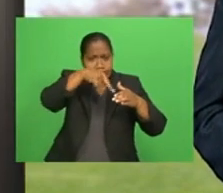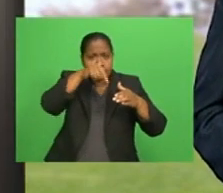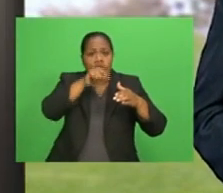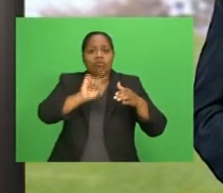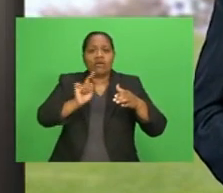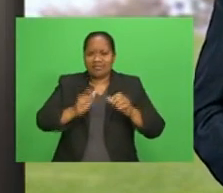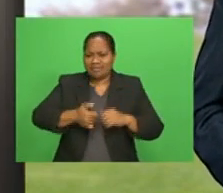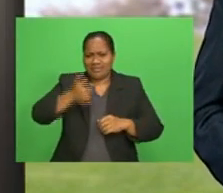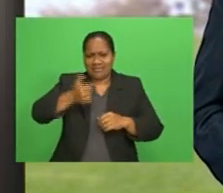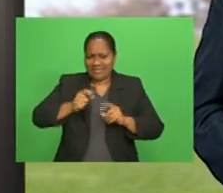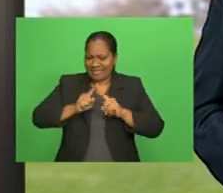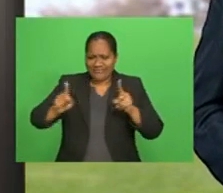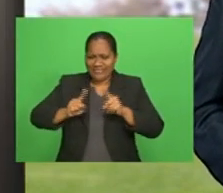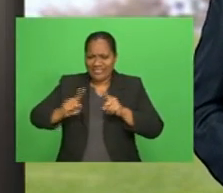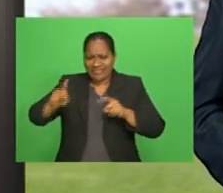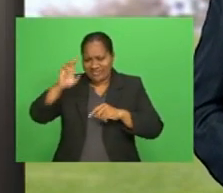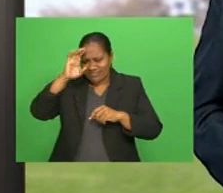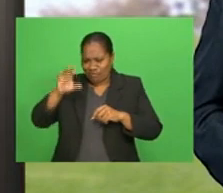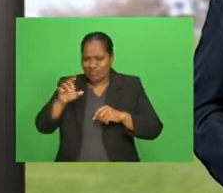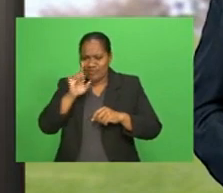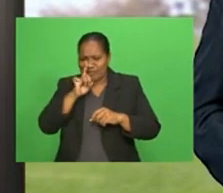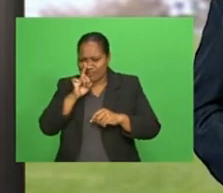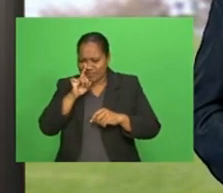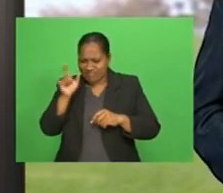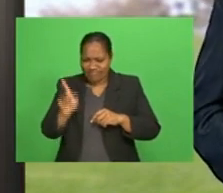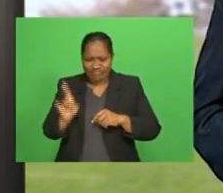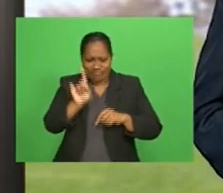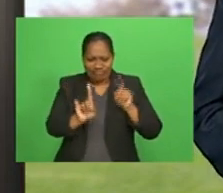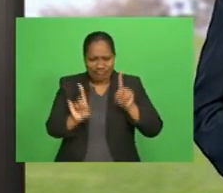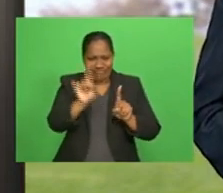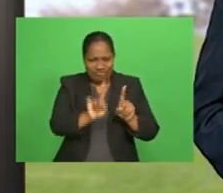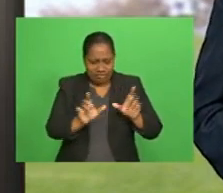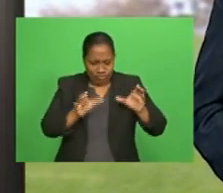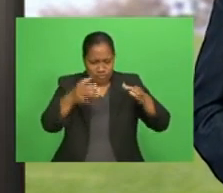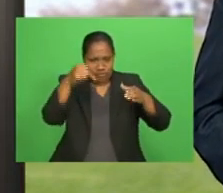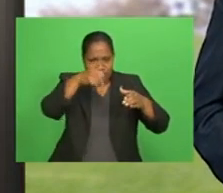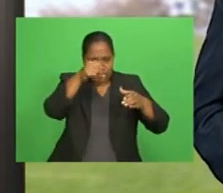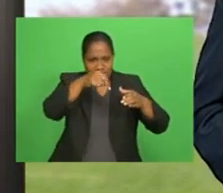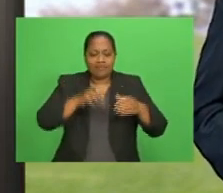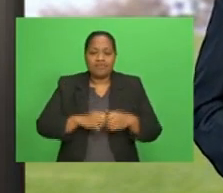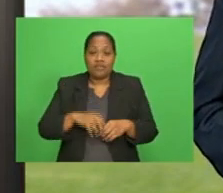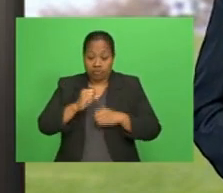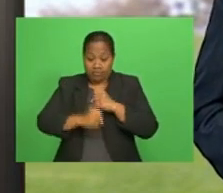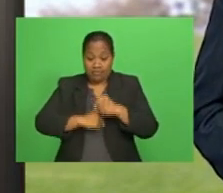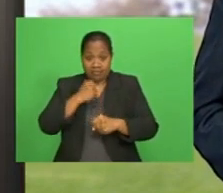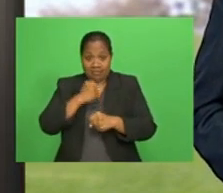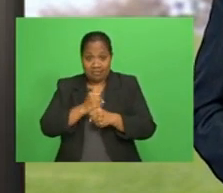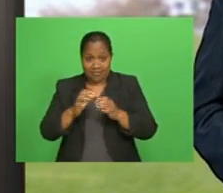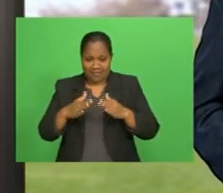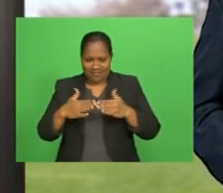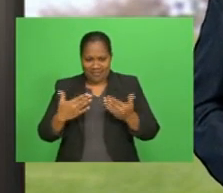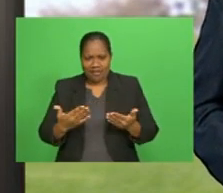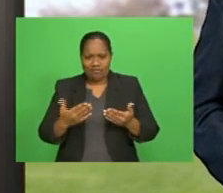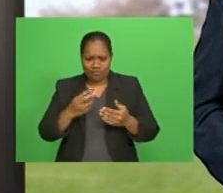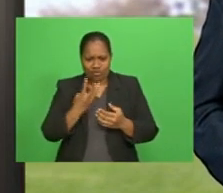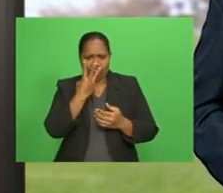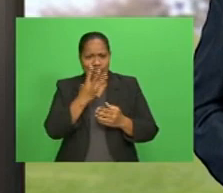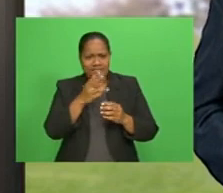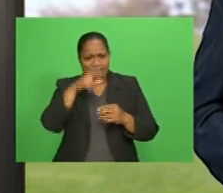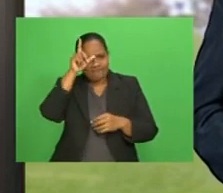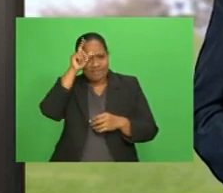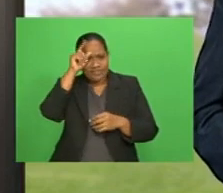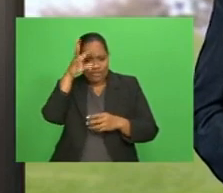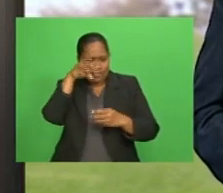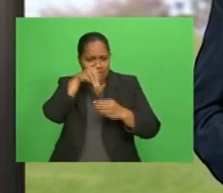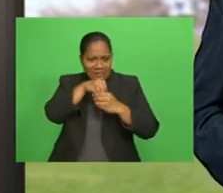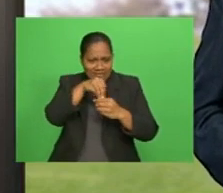in the first team alone. Its strong Pacific Island presence this season has been bolstered by 3 Fijian internationals, with